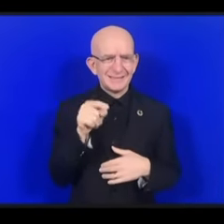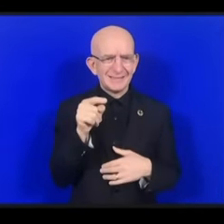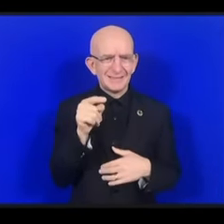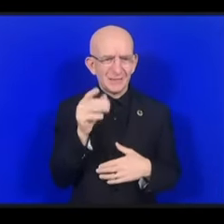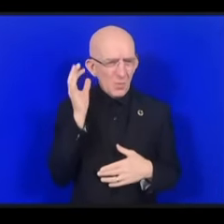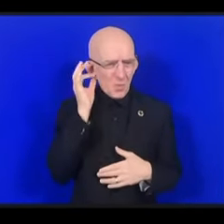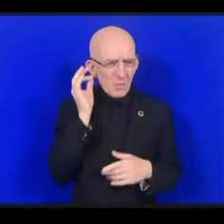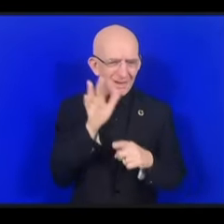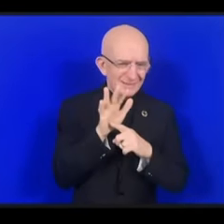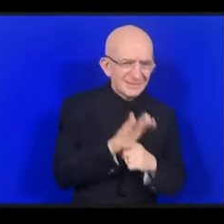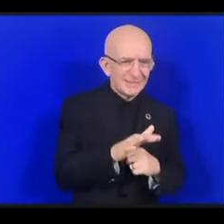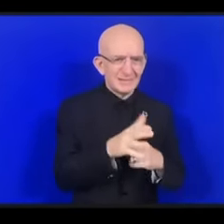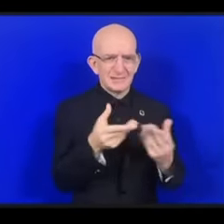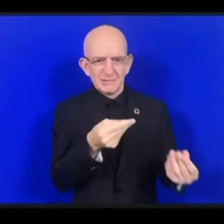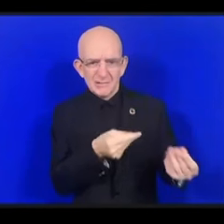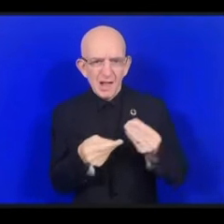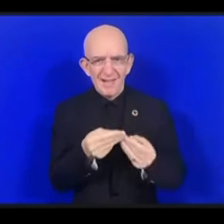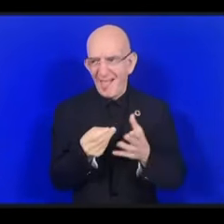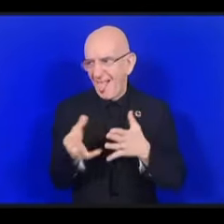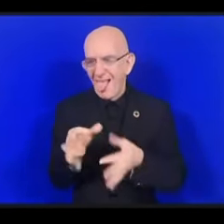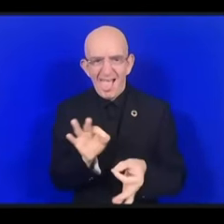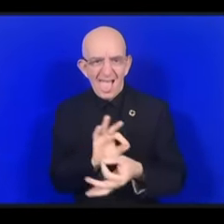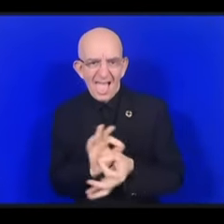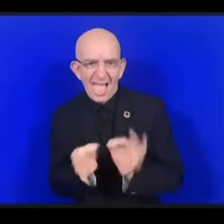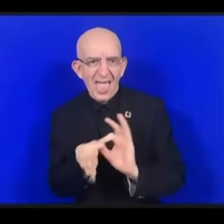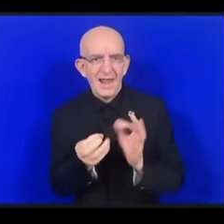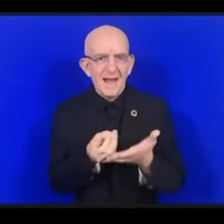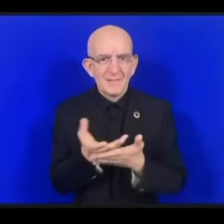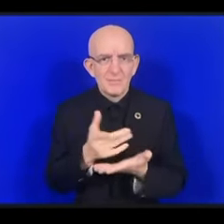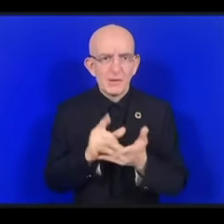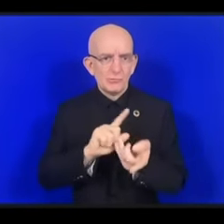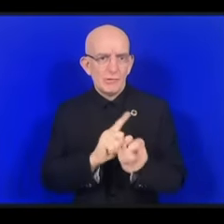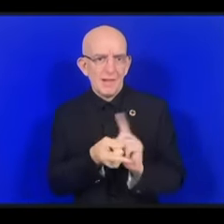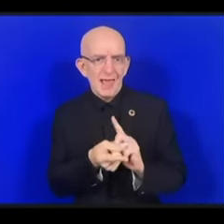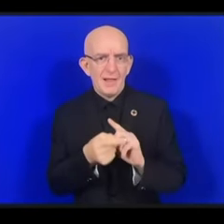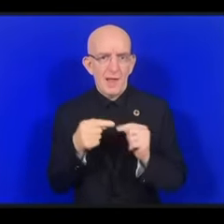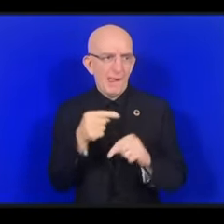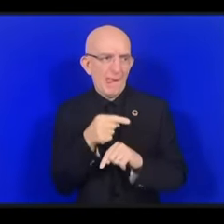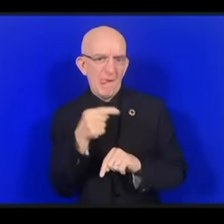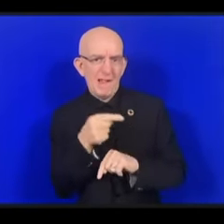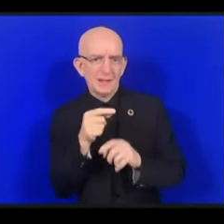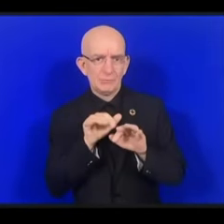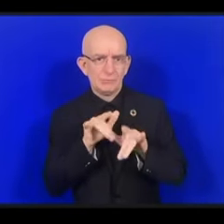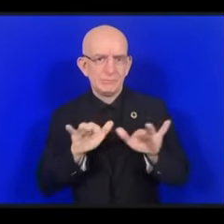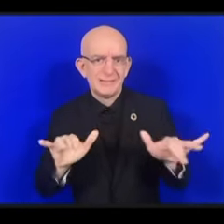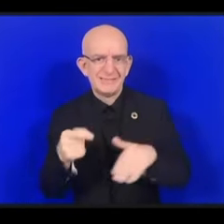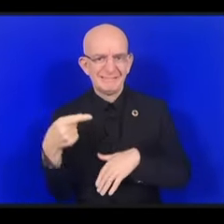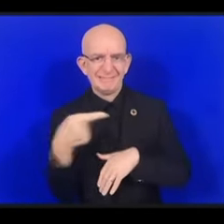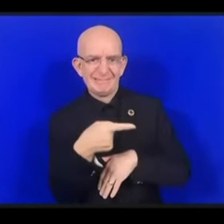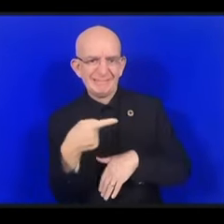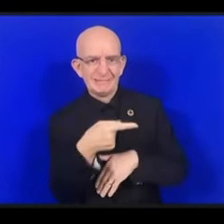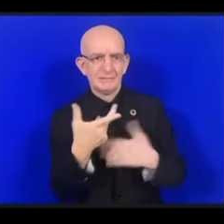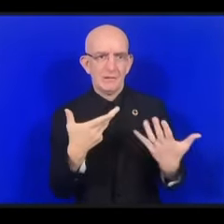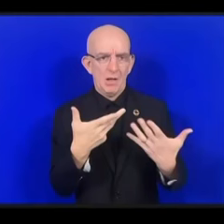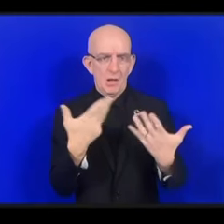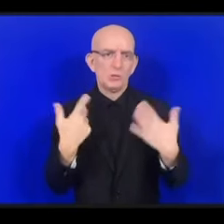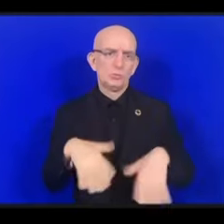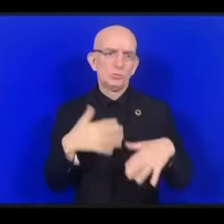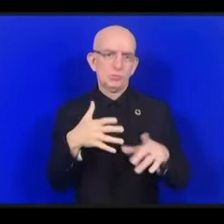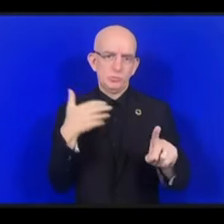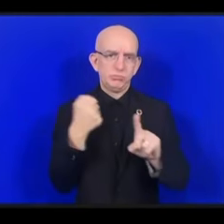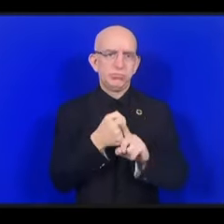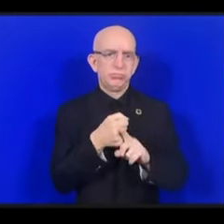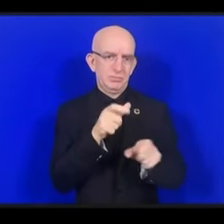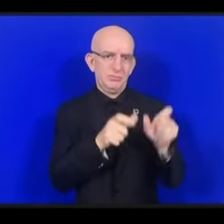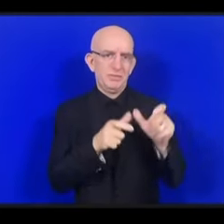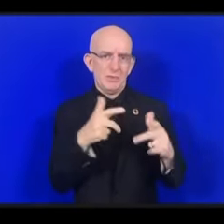and mass atrocities. Friends, we cannot let the internet be a lawless realm.